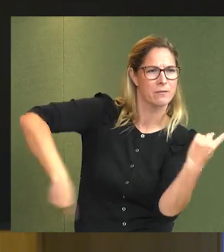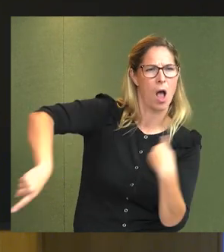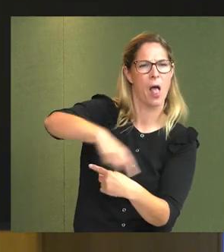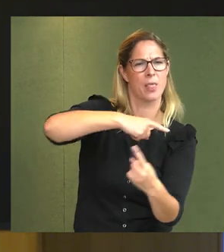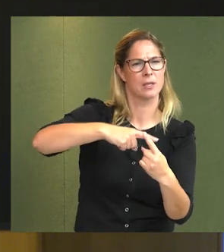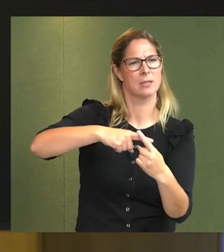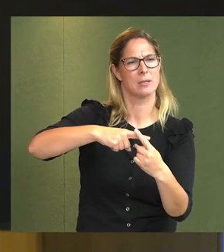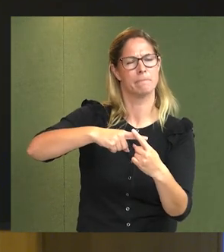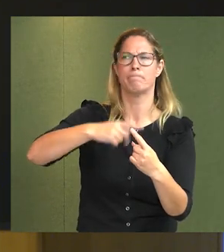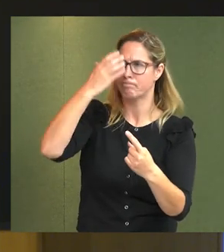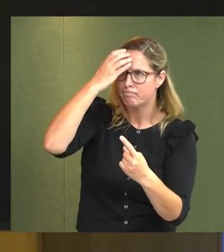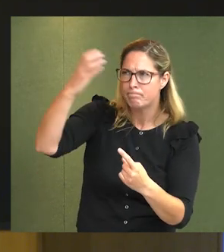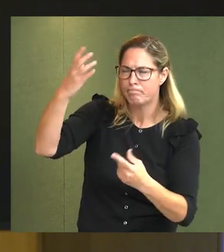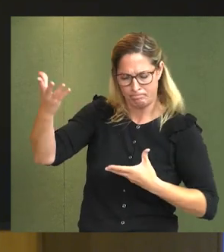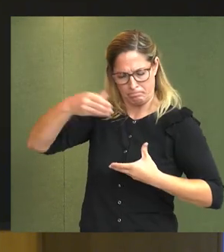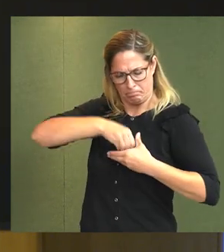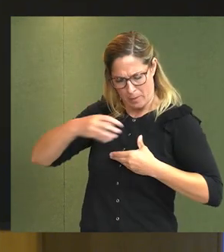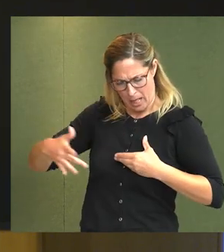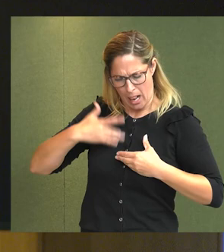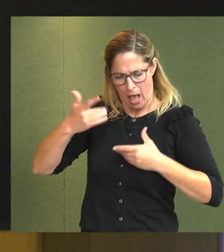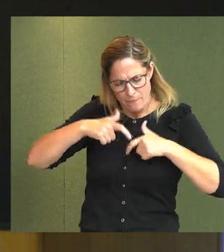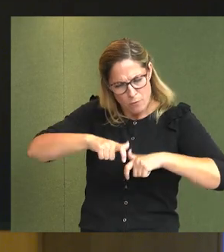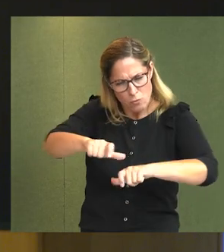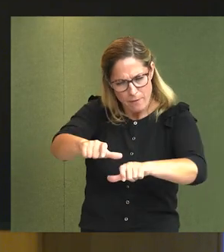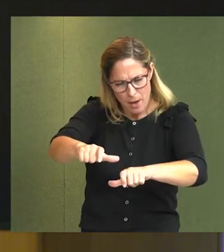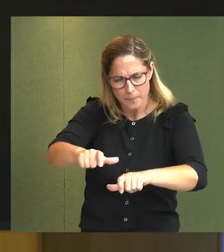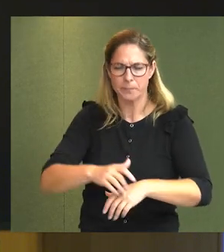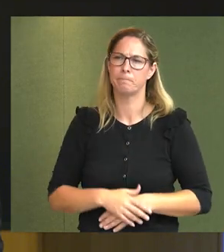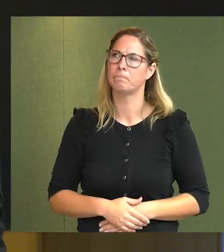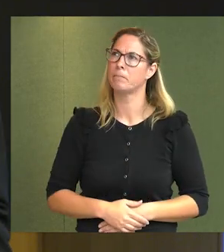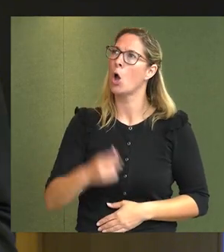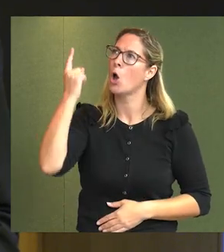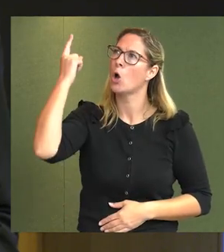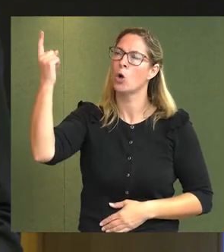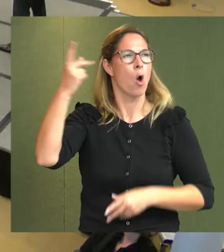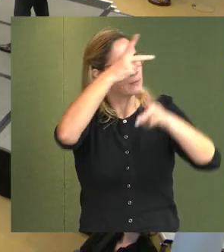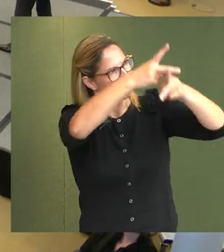and minds of Londoners. God save the King.